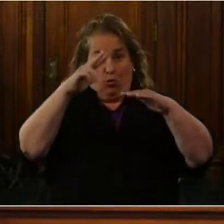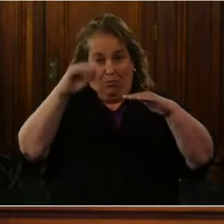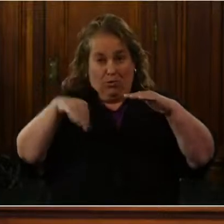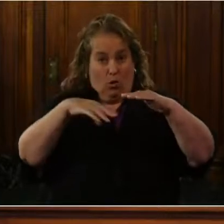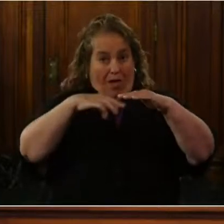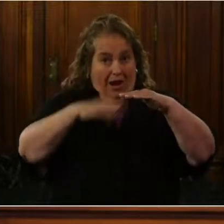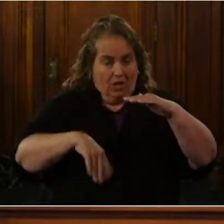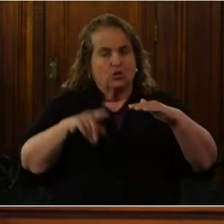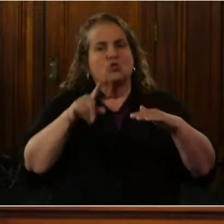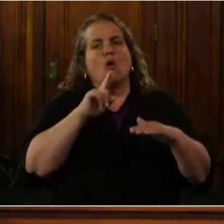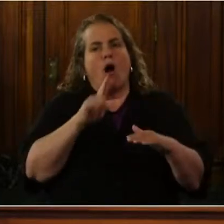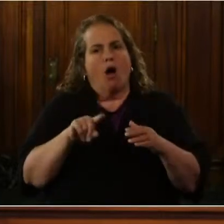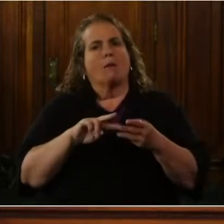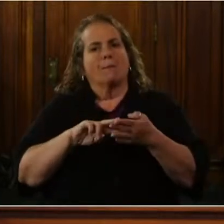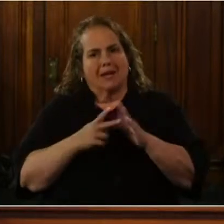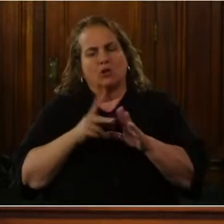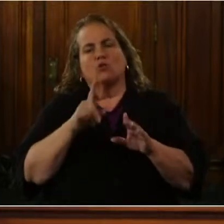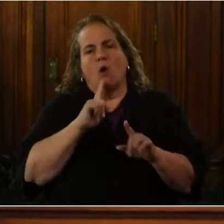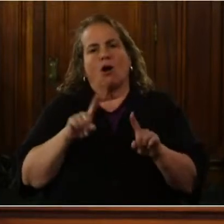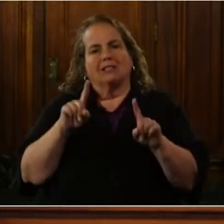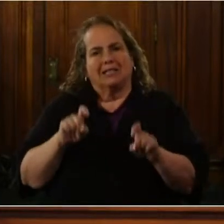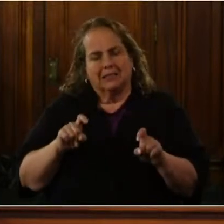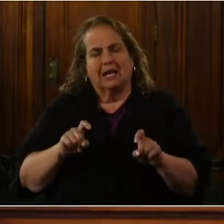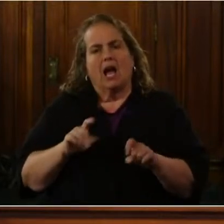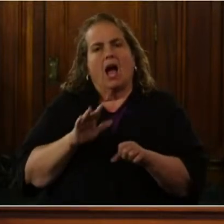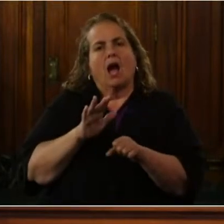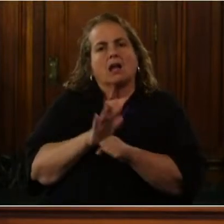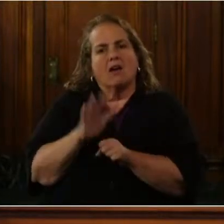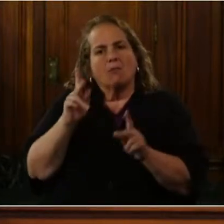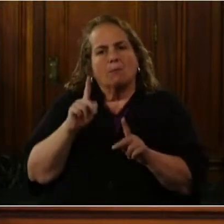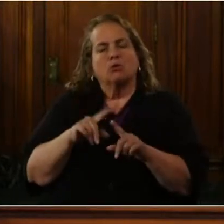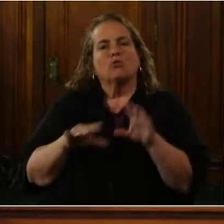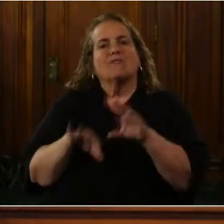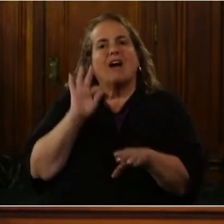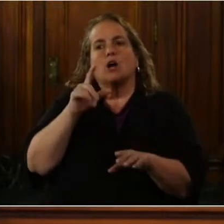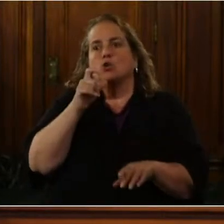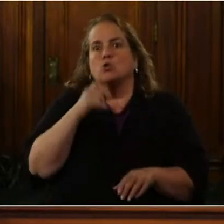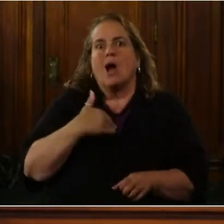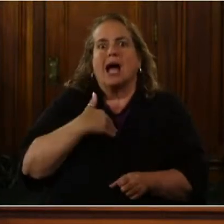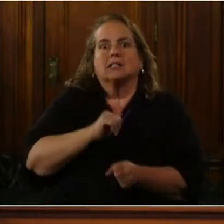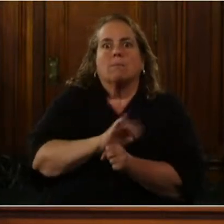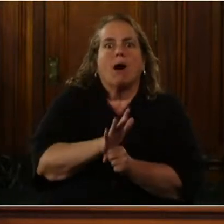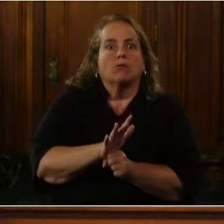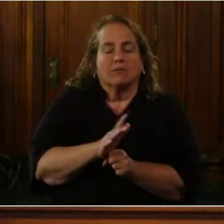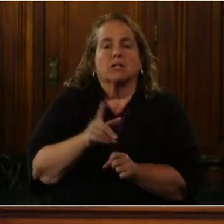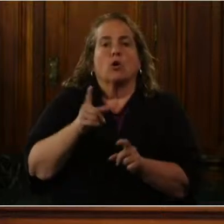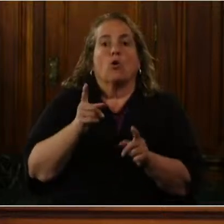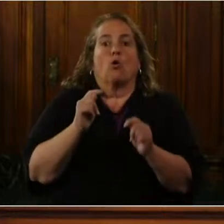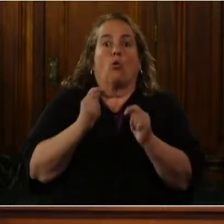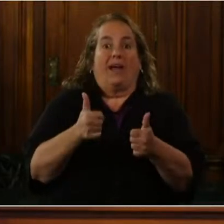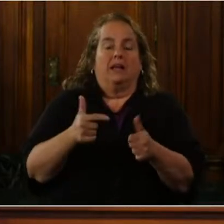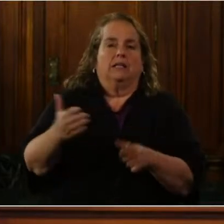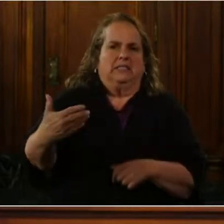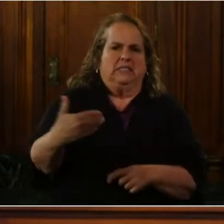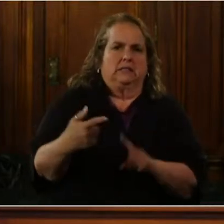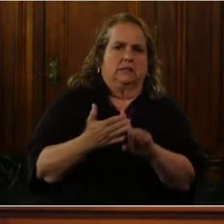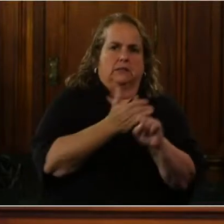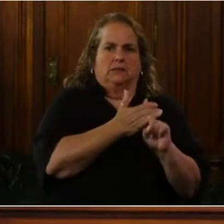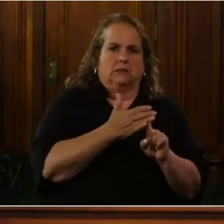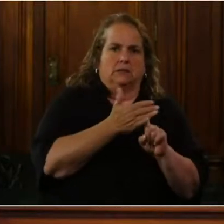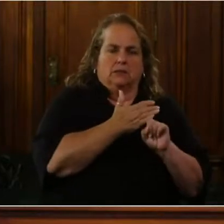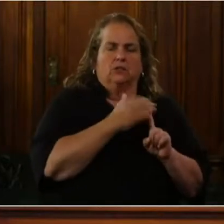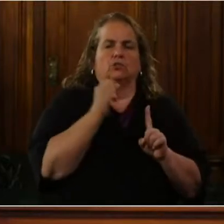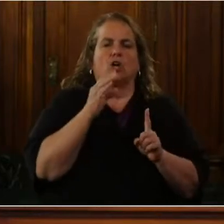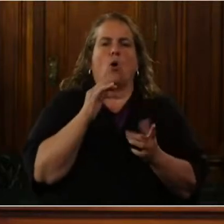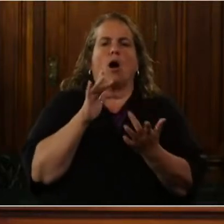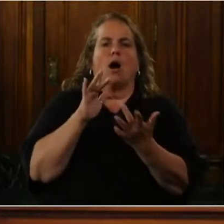people to find the positives as completely and quickly as possible so that the contact tracing has the best chance of being